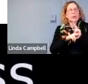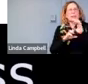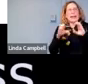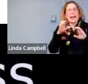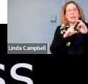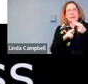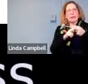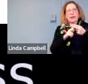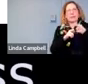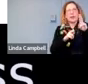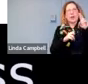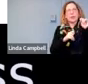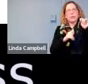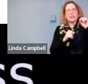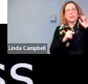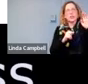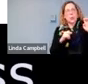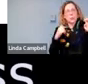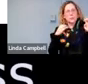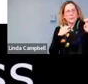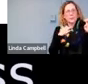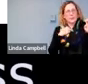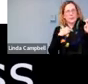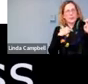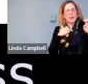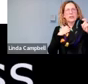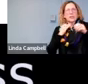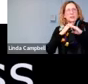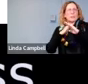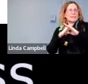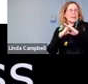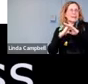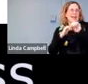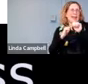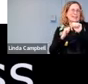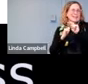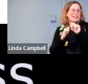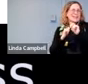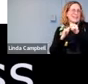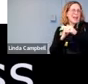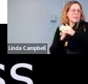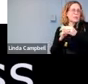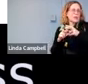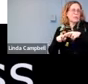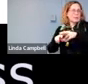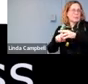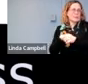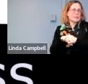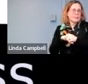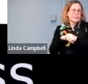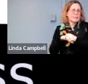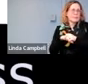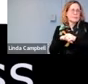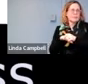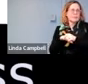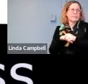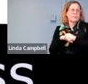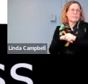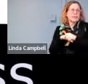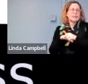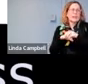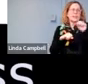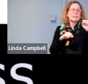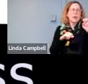and New Brunswick, and it's using a chemical called Rotenone, and that to protect the Atlantic